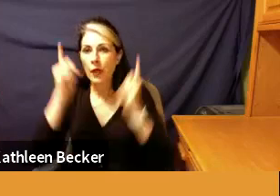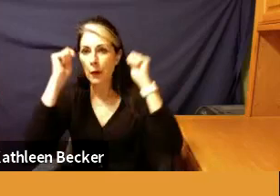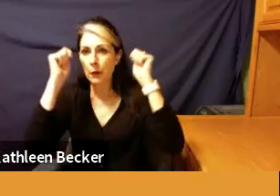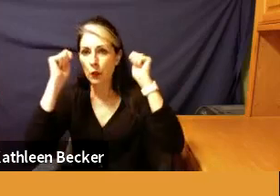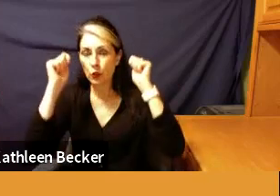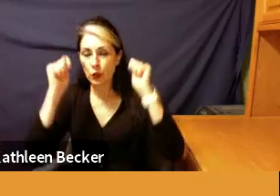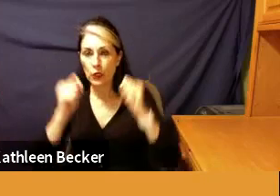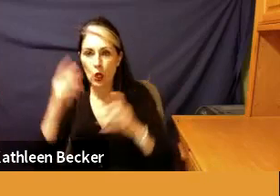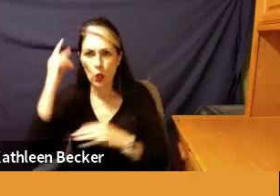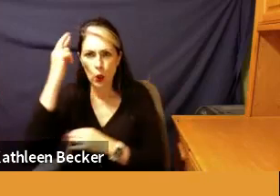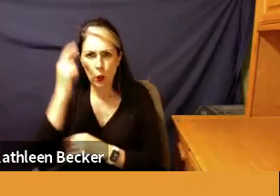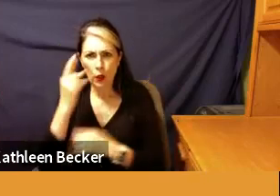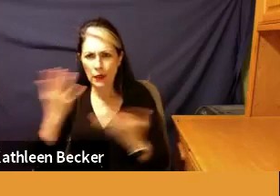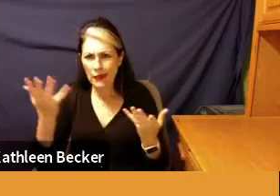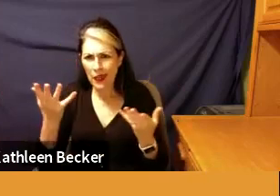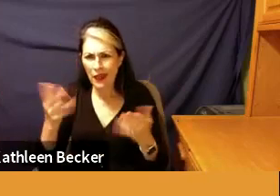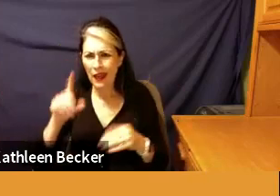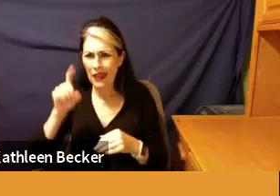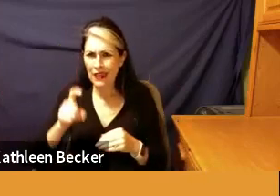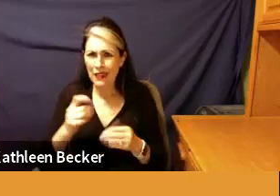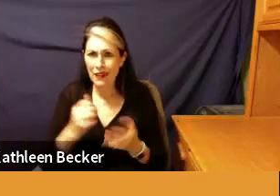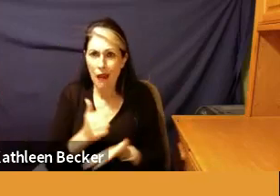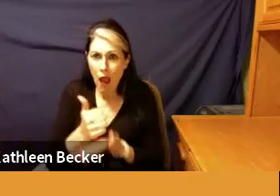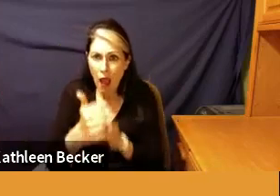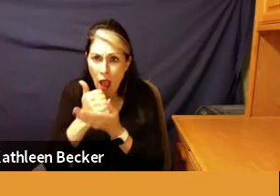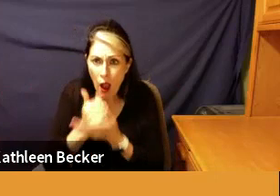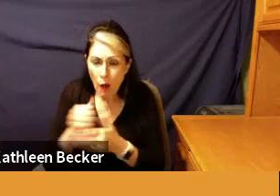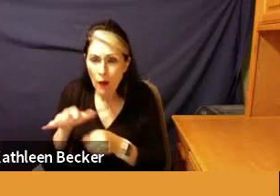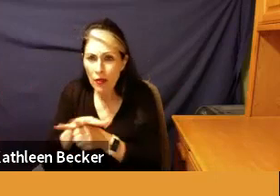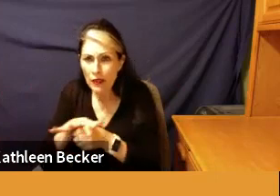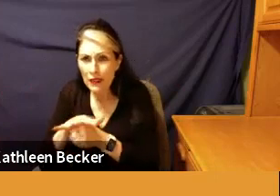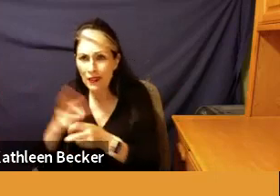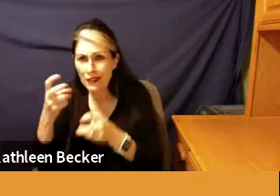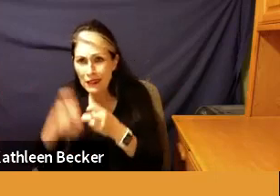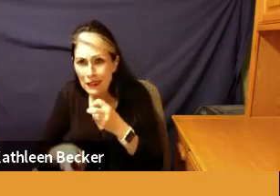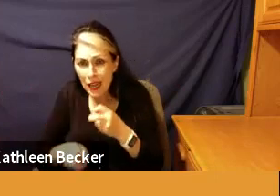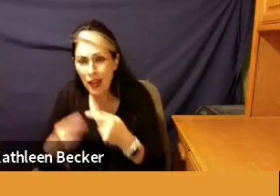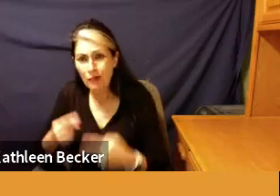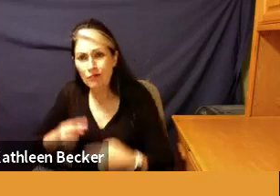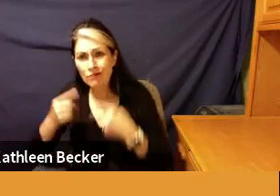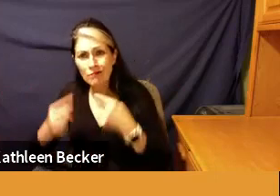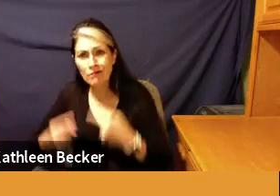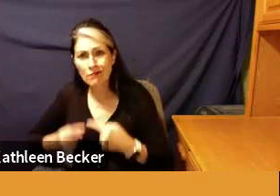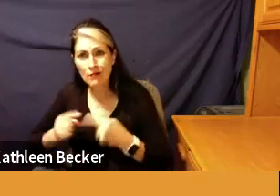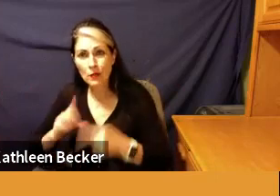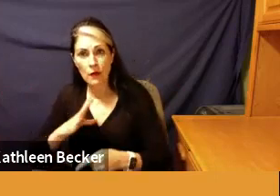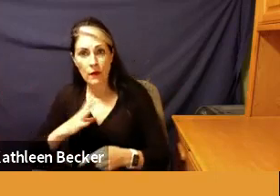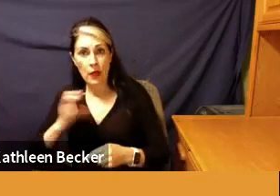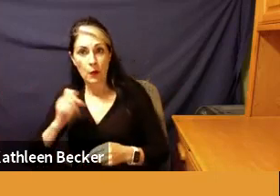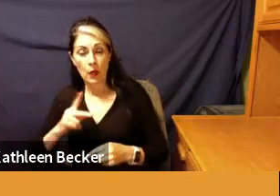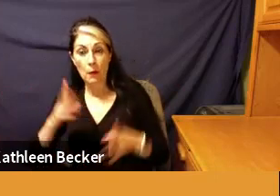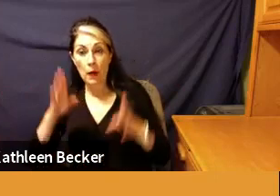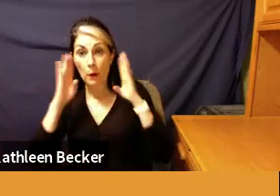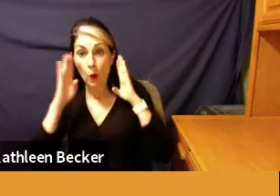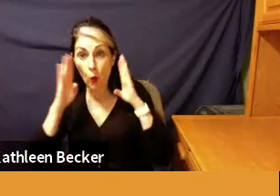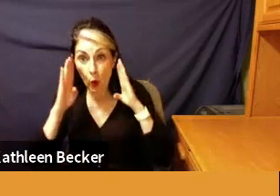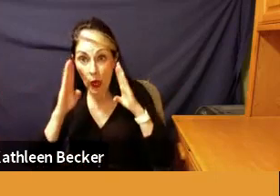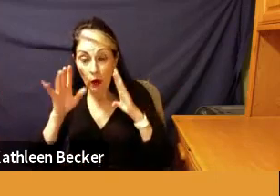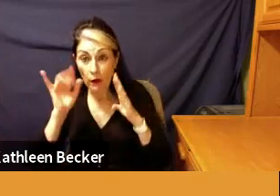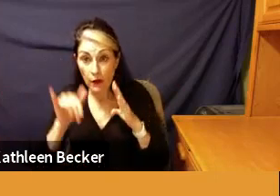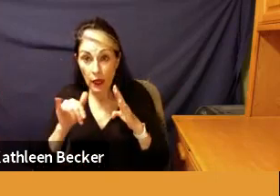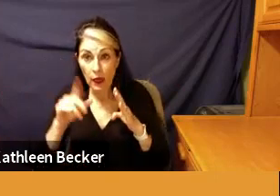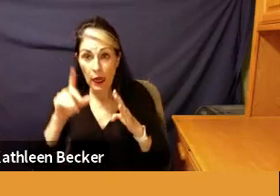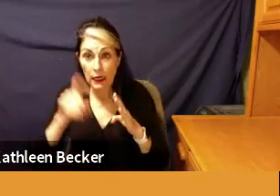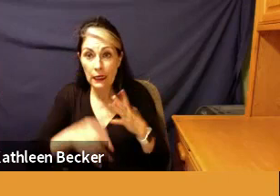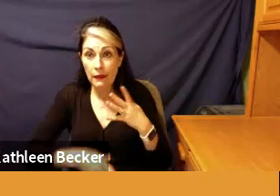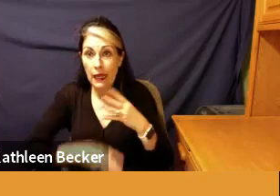have to realize like, hey, I need a little bit of help in this area. It's hard for me and that's okay, but I'm aware of that I need the